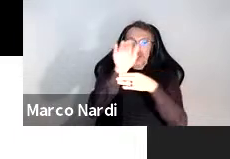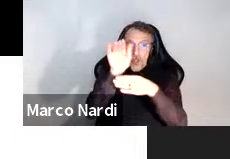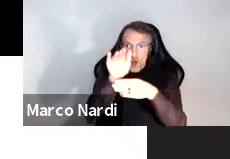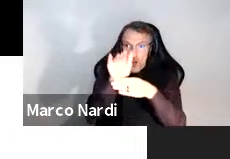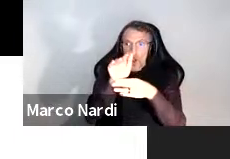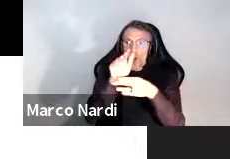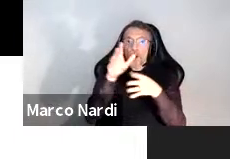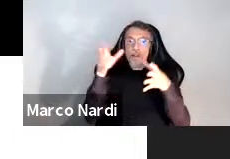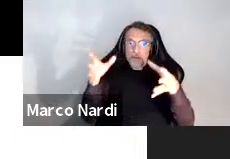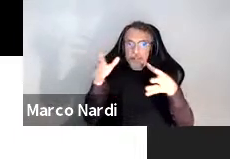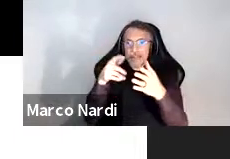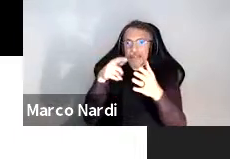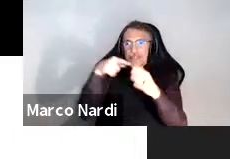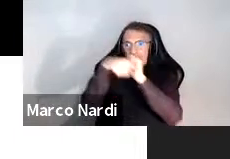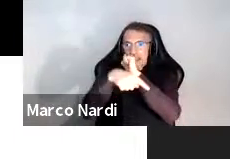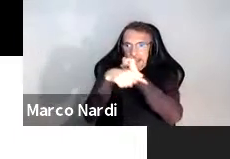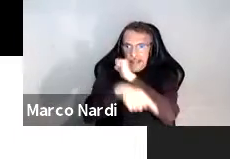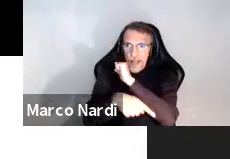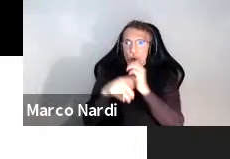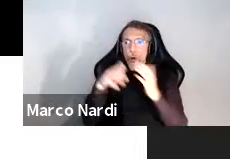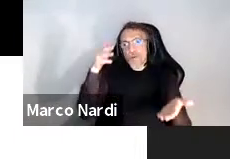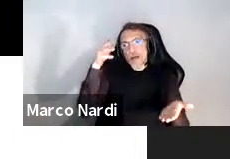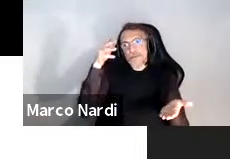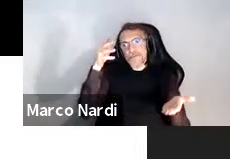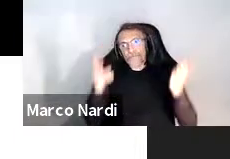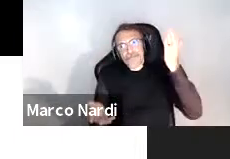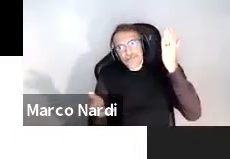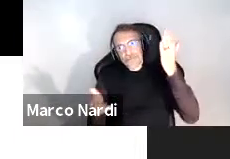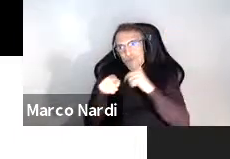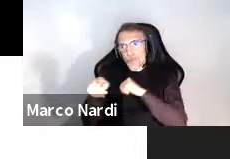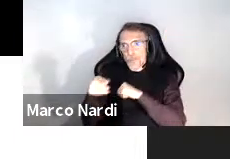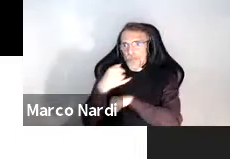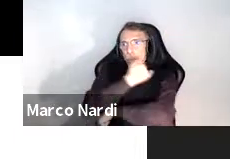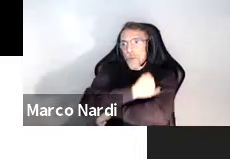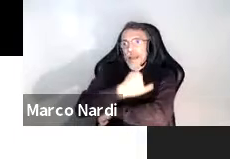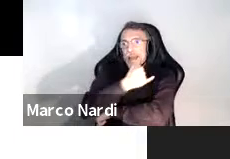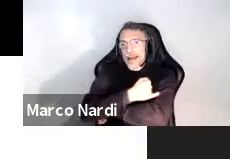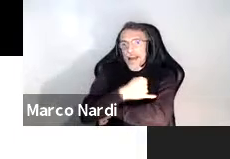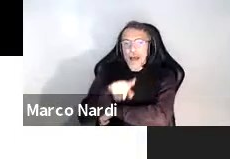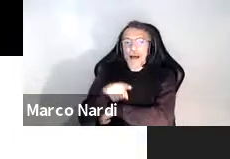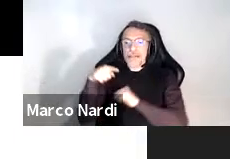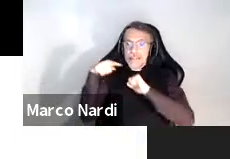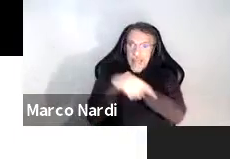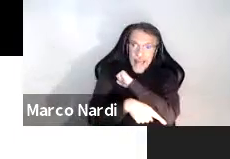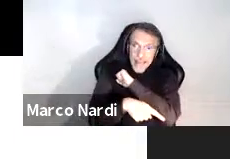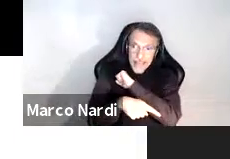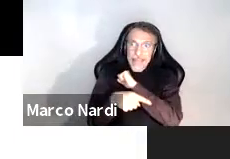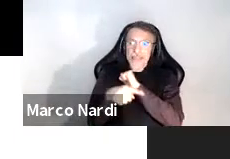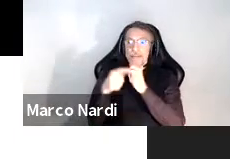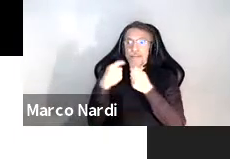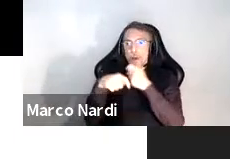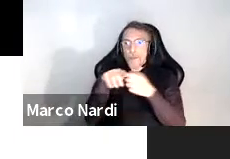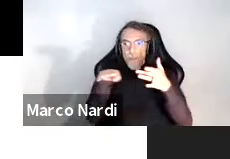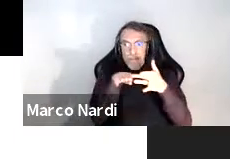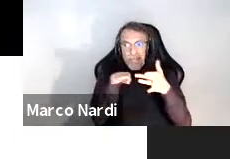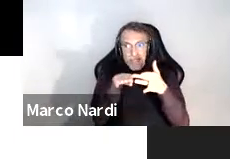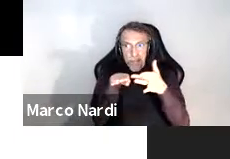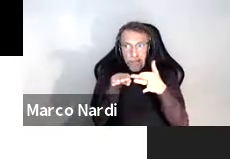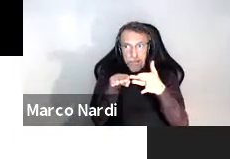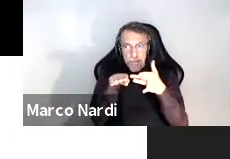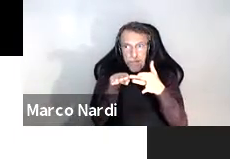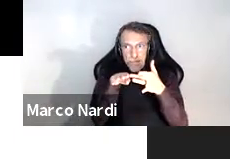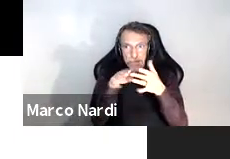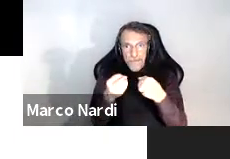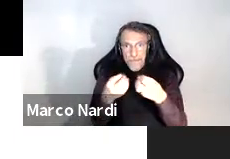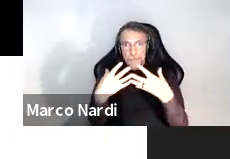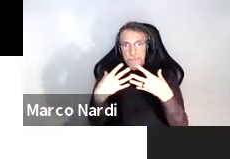was already tilting towards the weak position. And the debt profile was at the medium in term, I mean, debt indicators